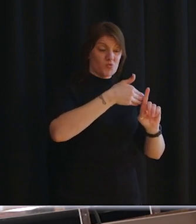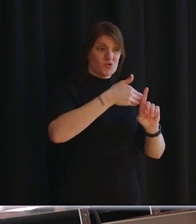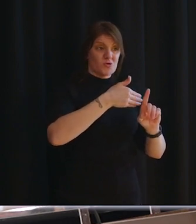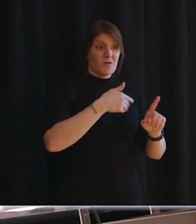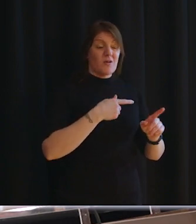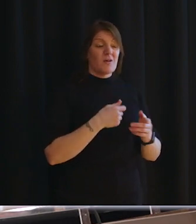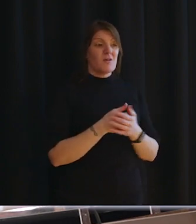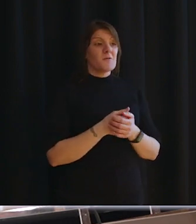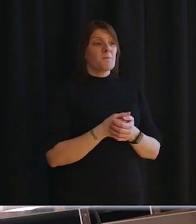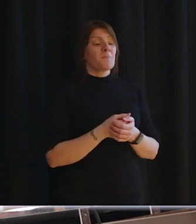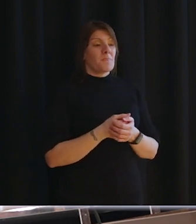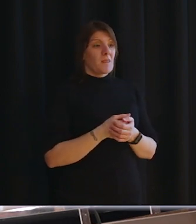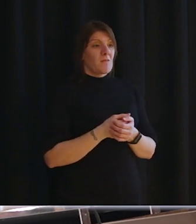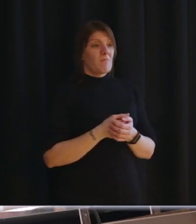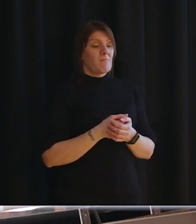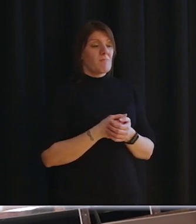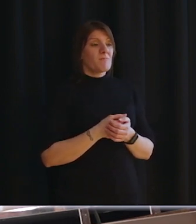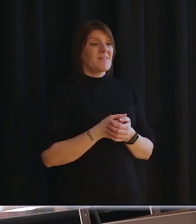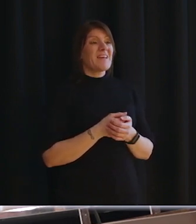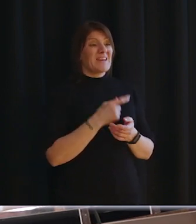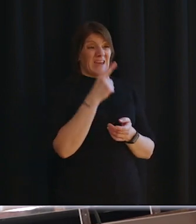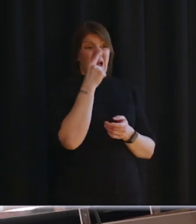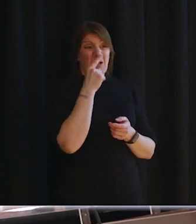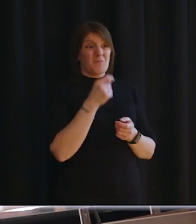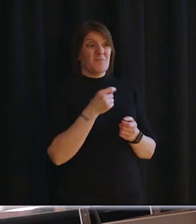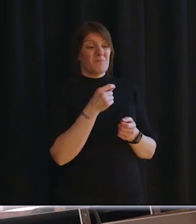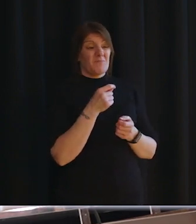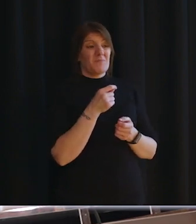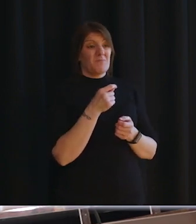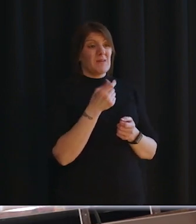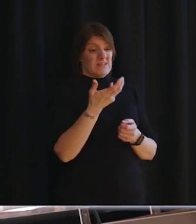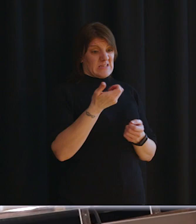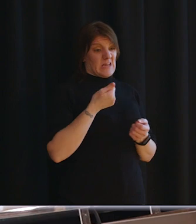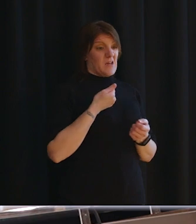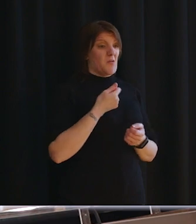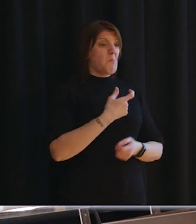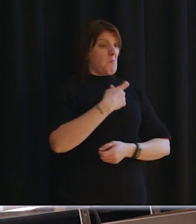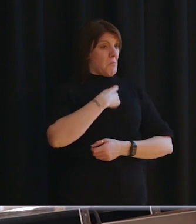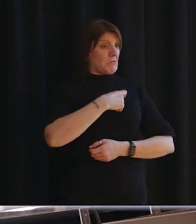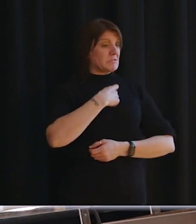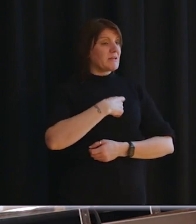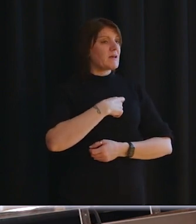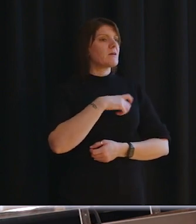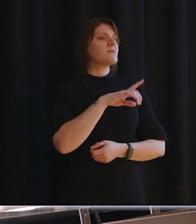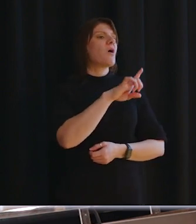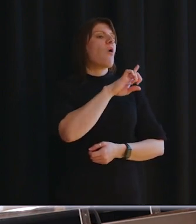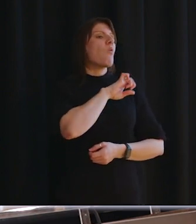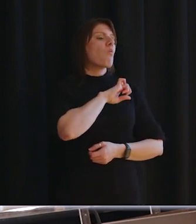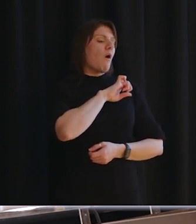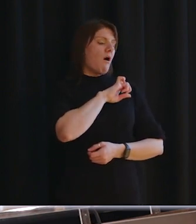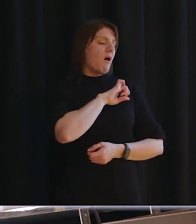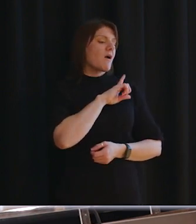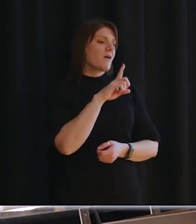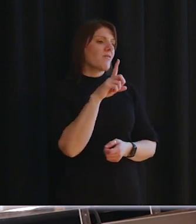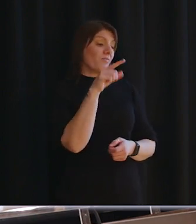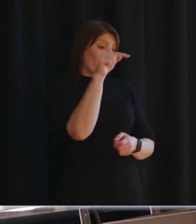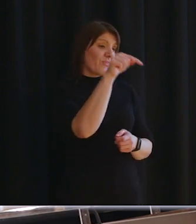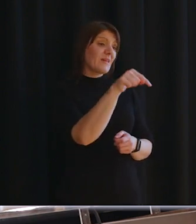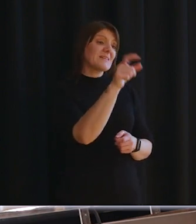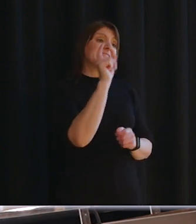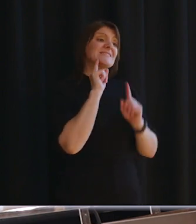you respond to that. It can be taken very personally because those people care, and you're questioning how they're